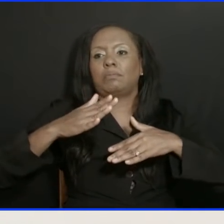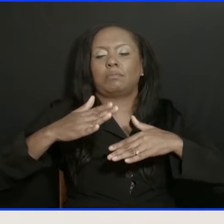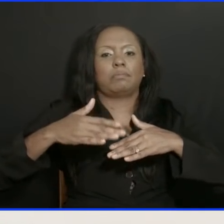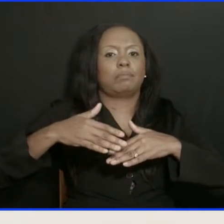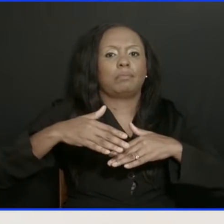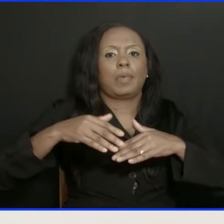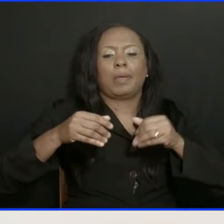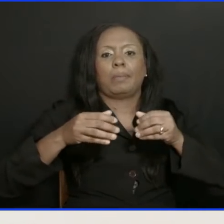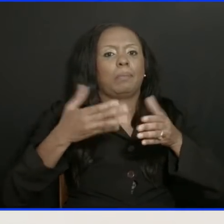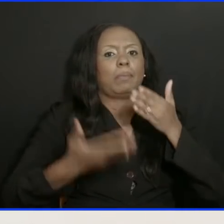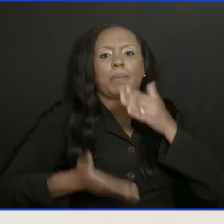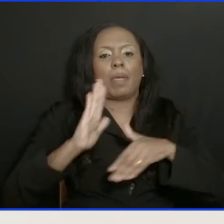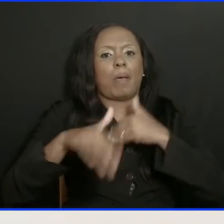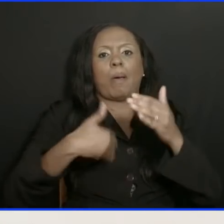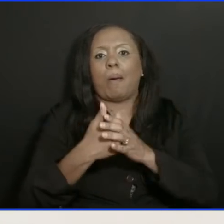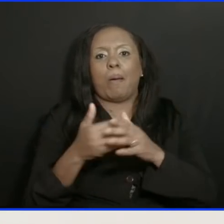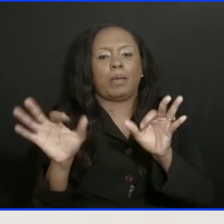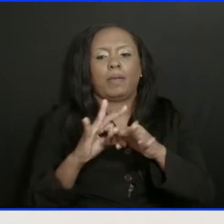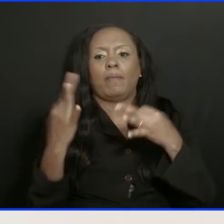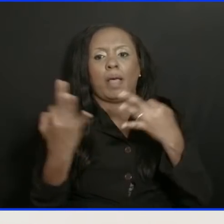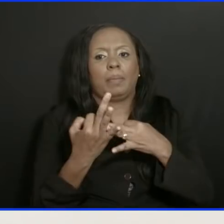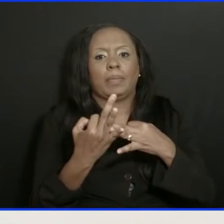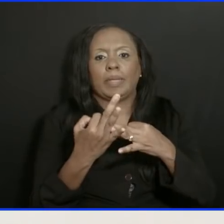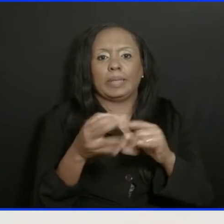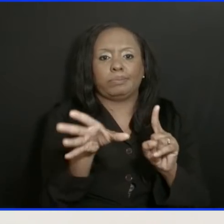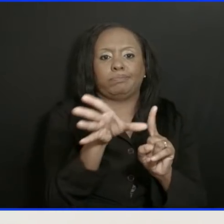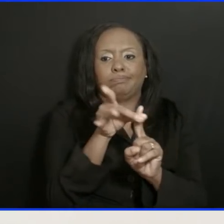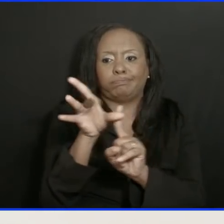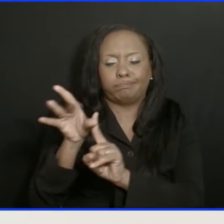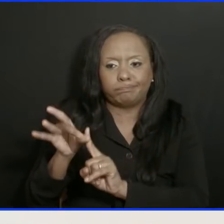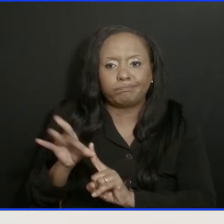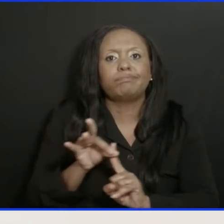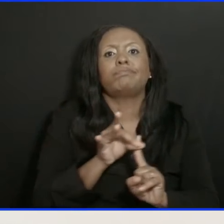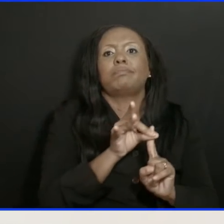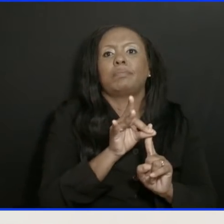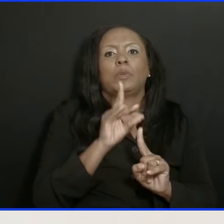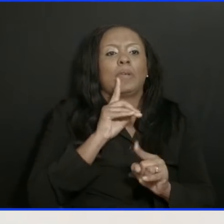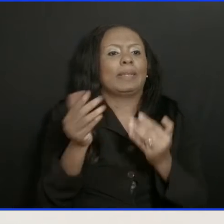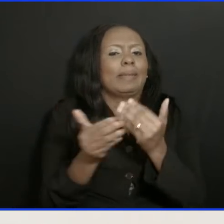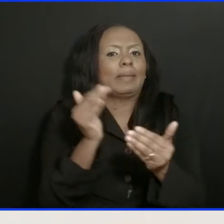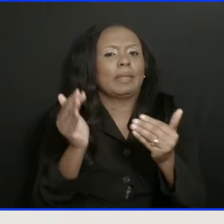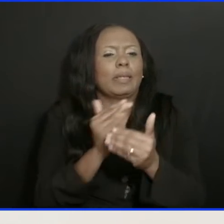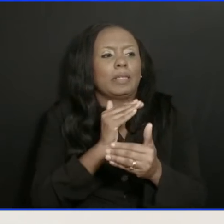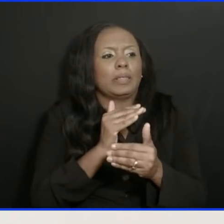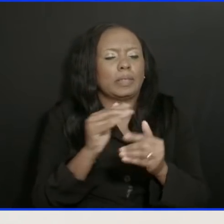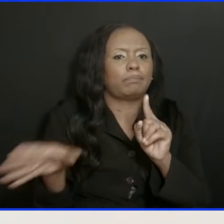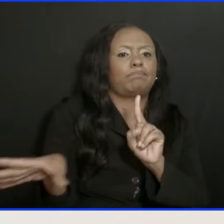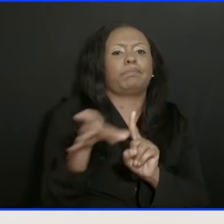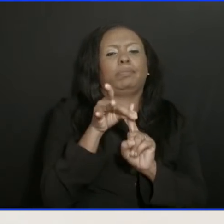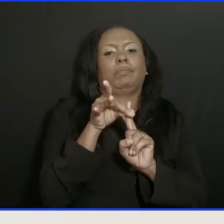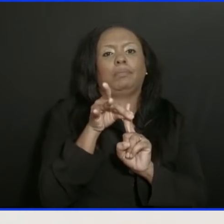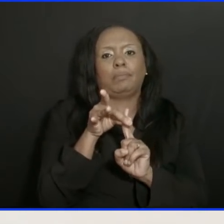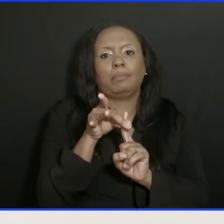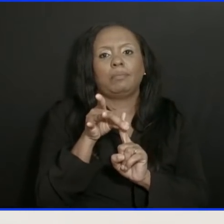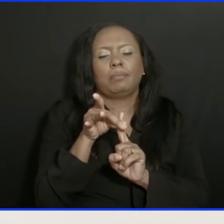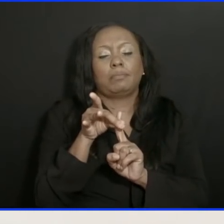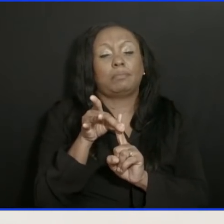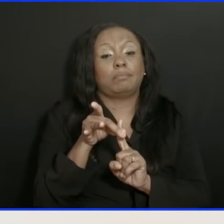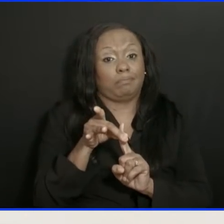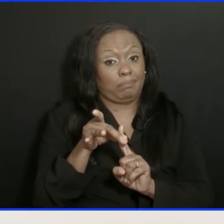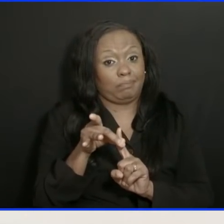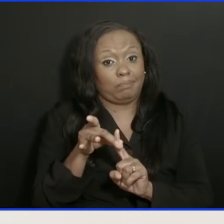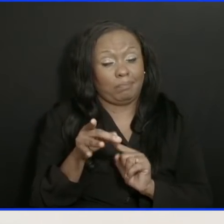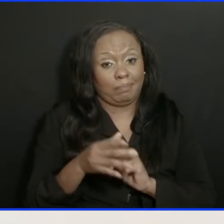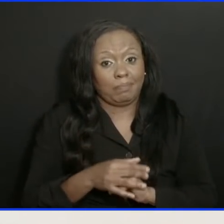be affected because it is highly contagious. And therefore, the means to protect yourself remains